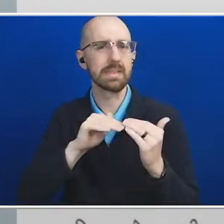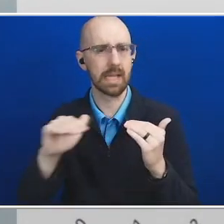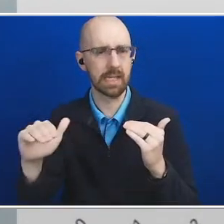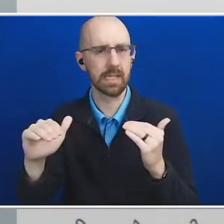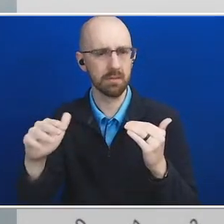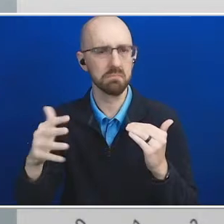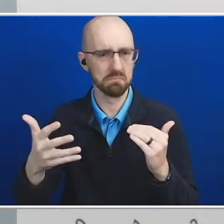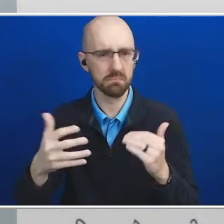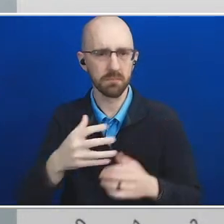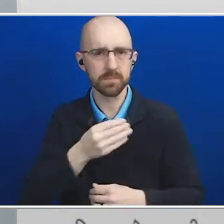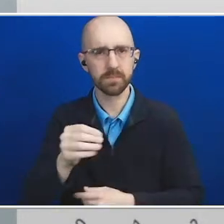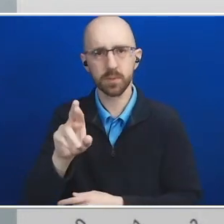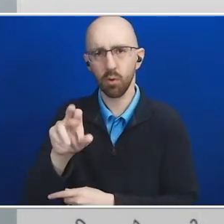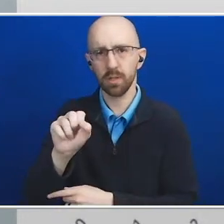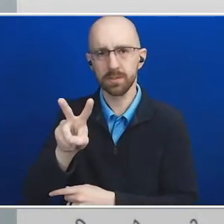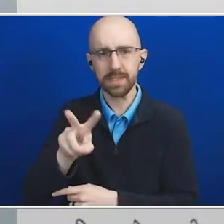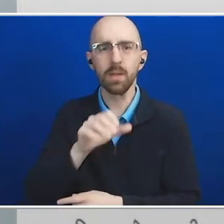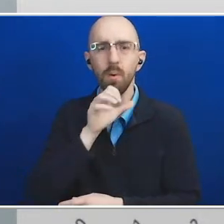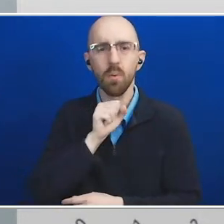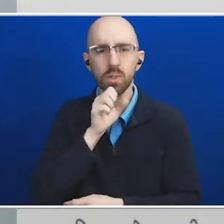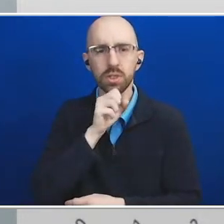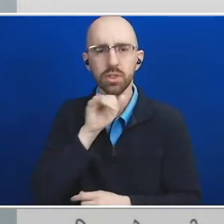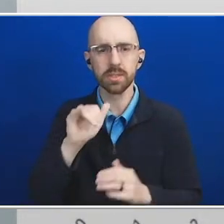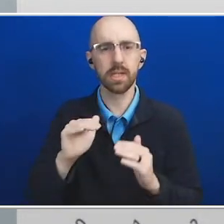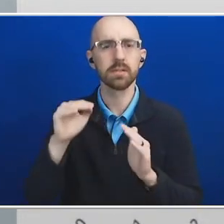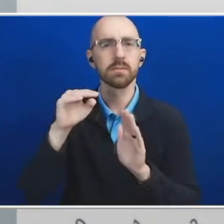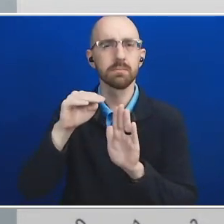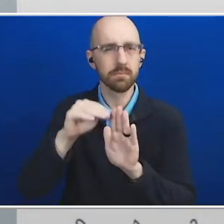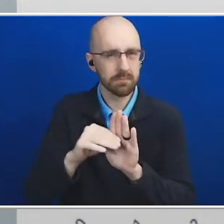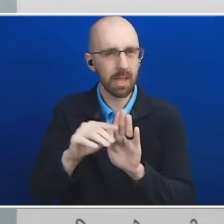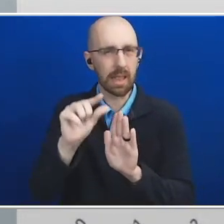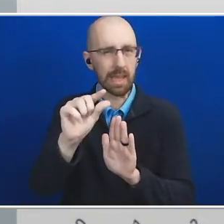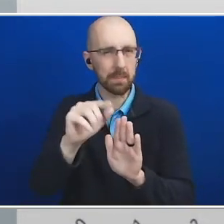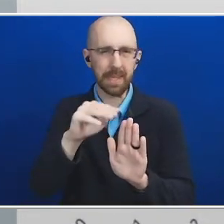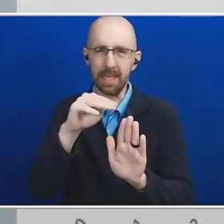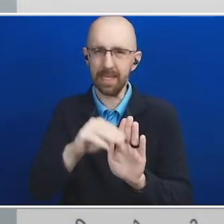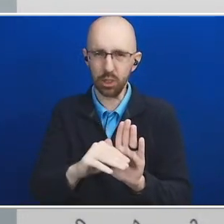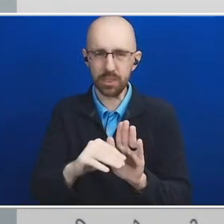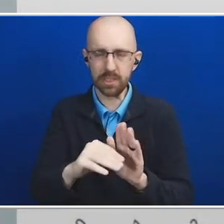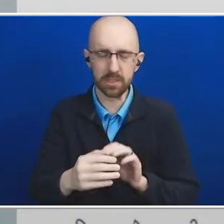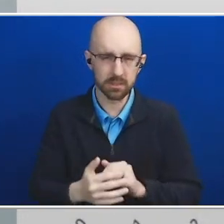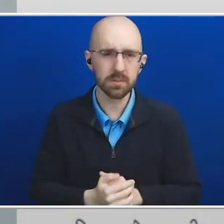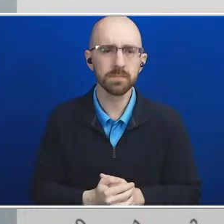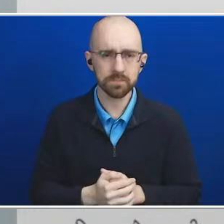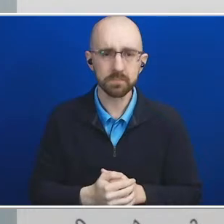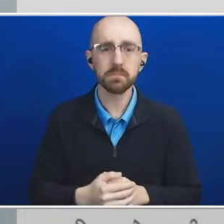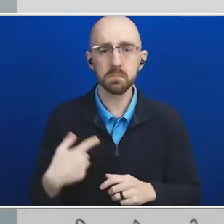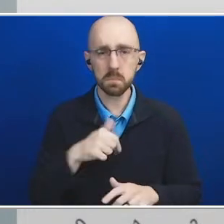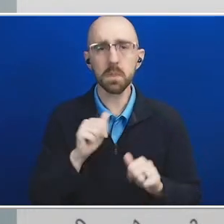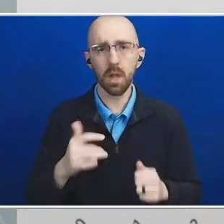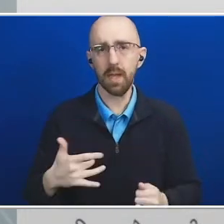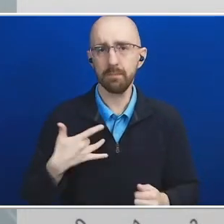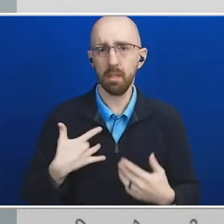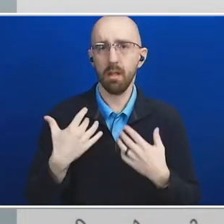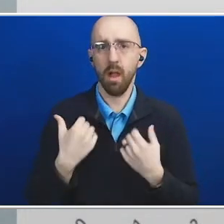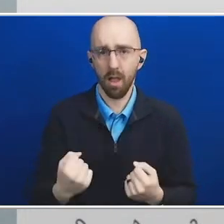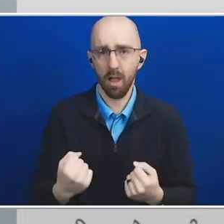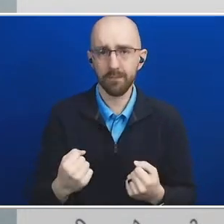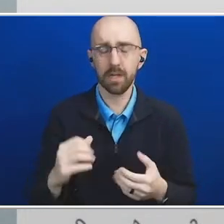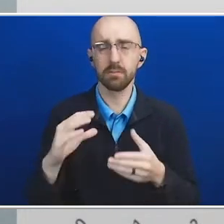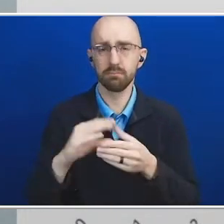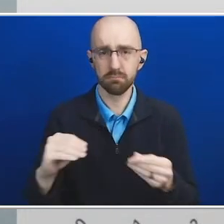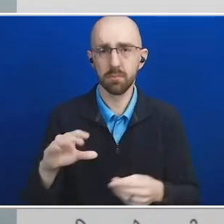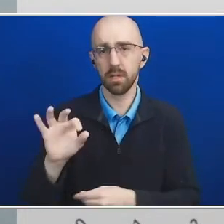RSV is the orange, which has gone down just a little bit as well. So I think we can feel confident saying that influenza is